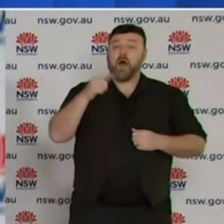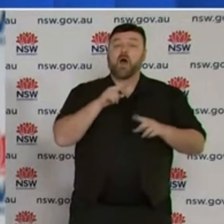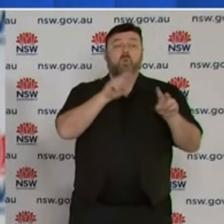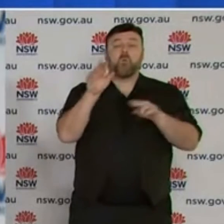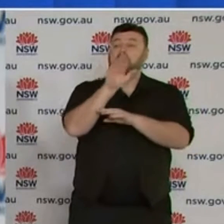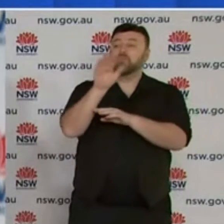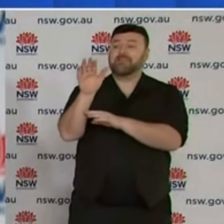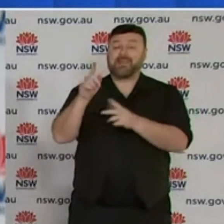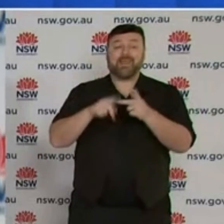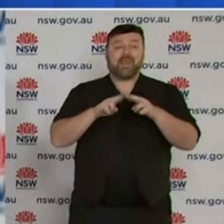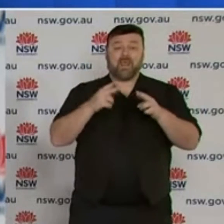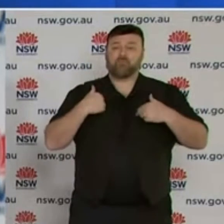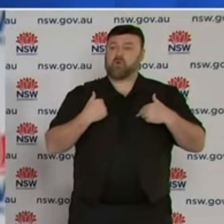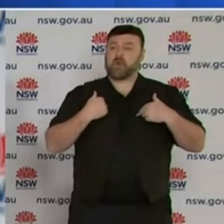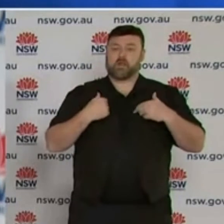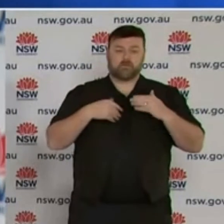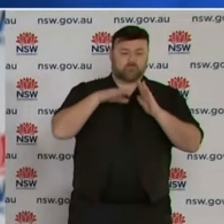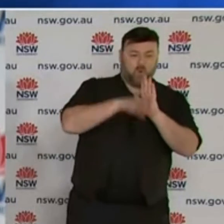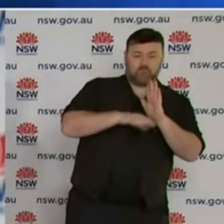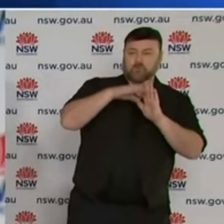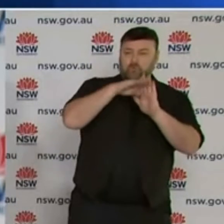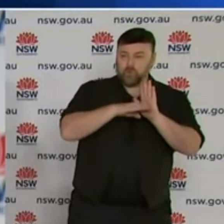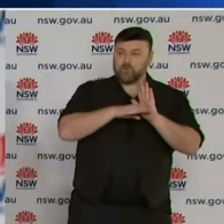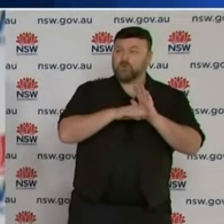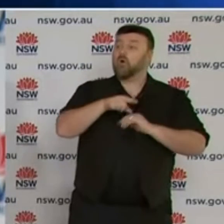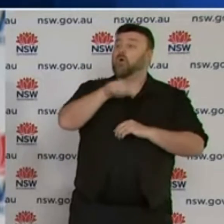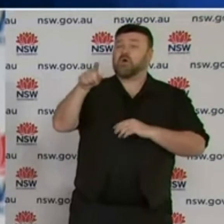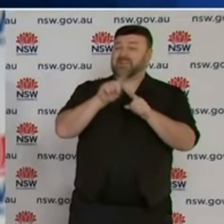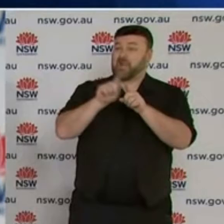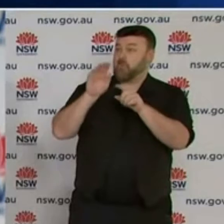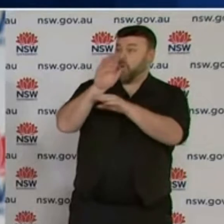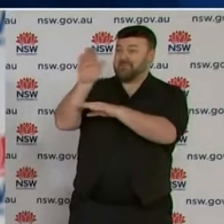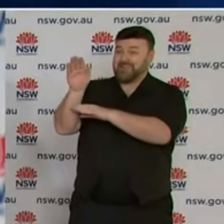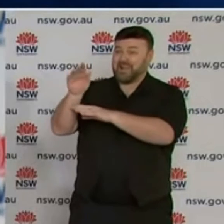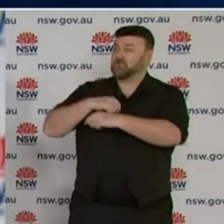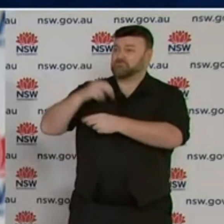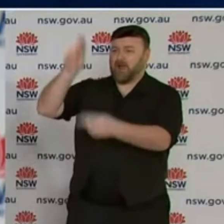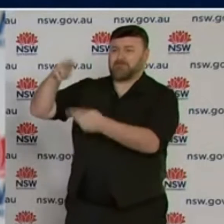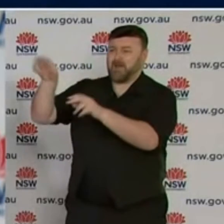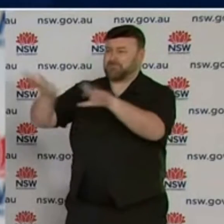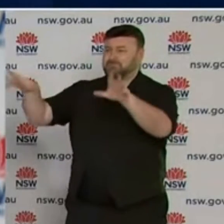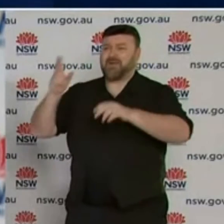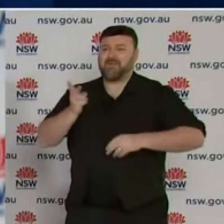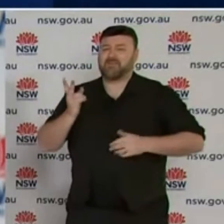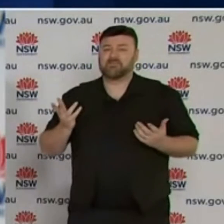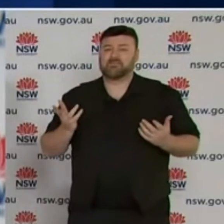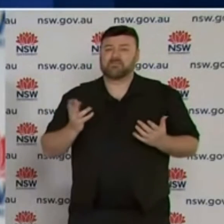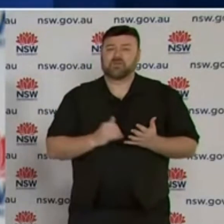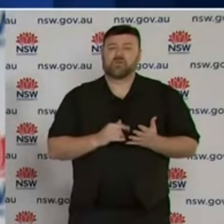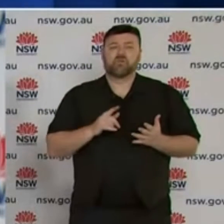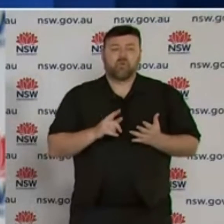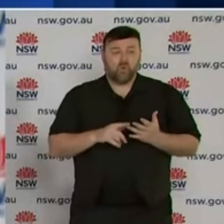if you let things off too easily. But Health provided that advice to us based on the high rates of vaccination, the fact that cases in some of these